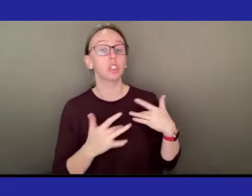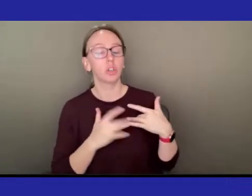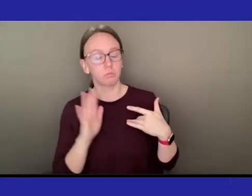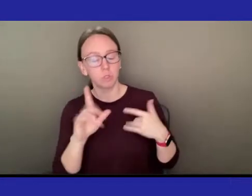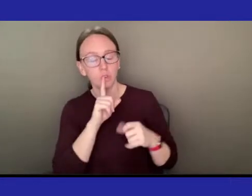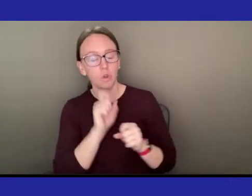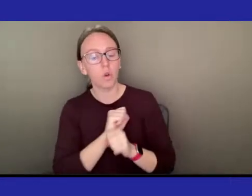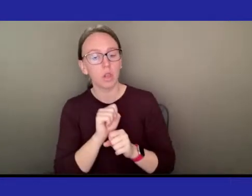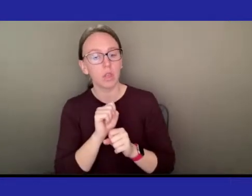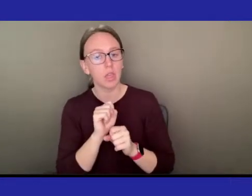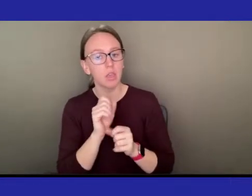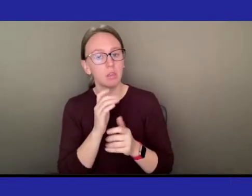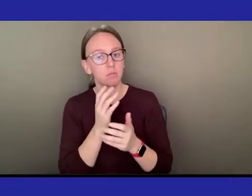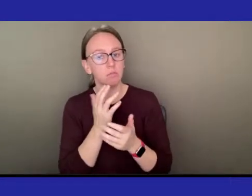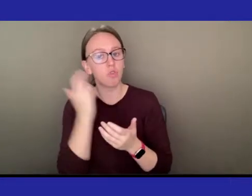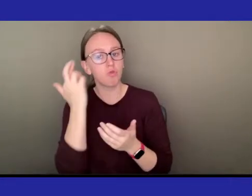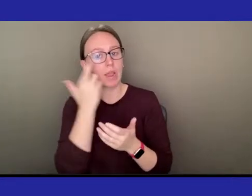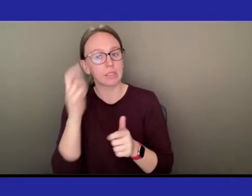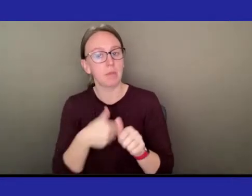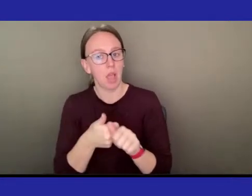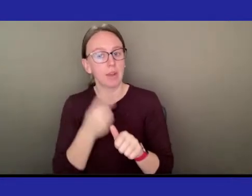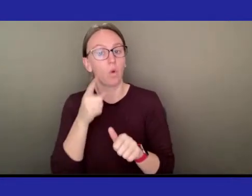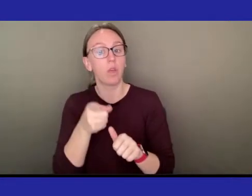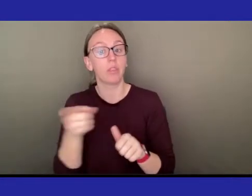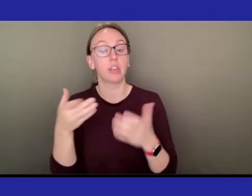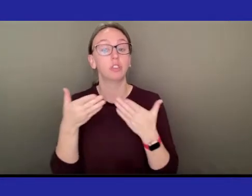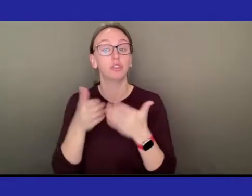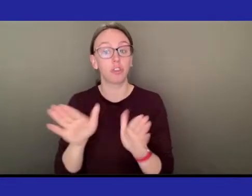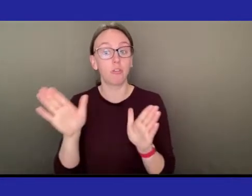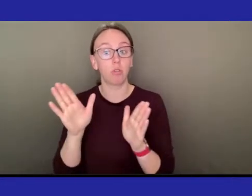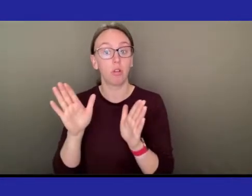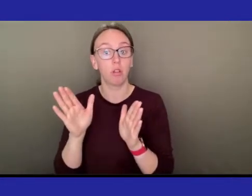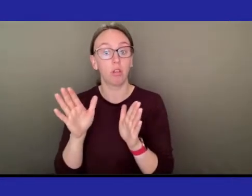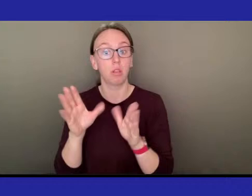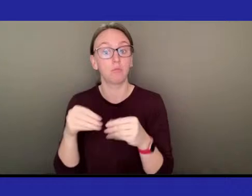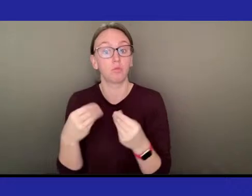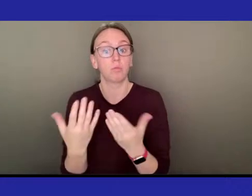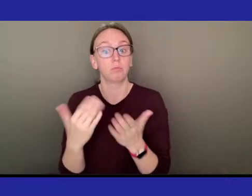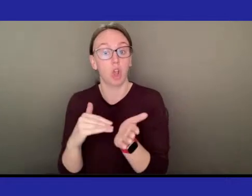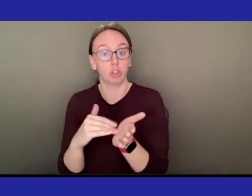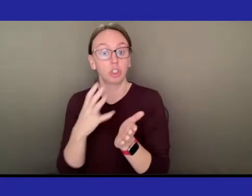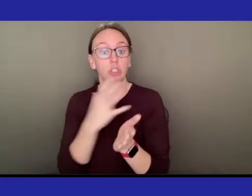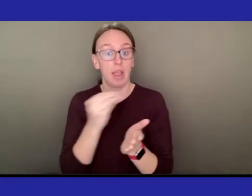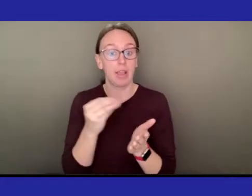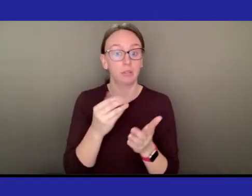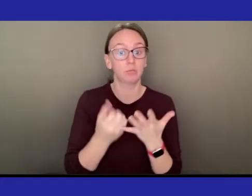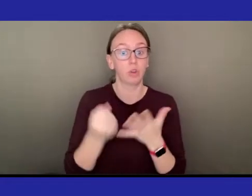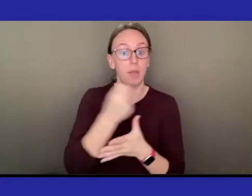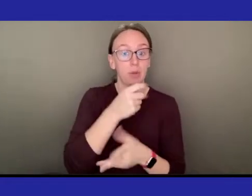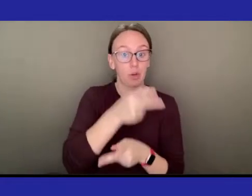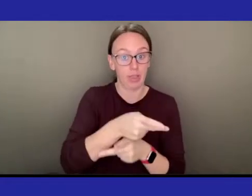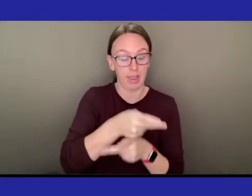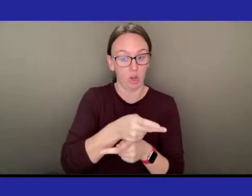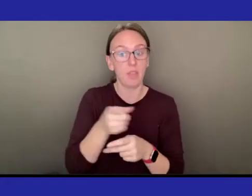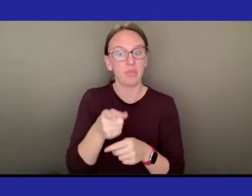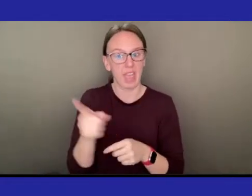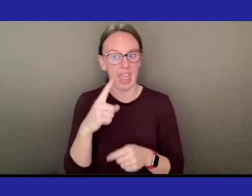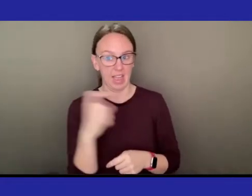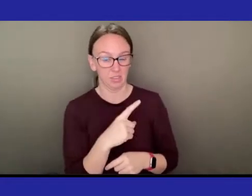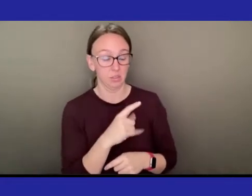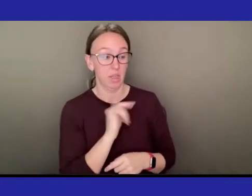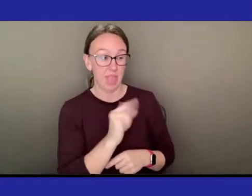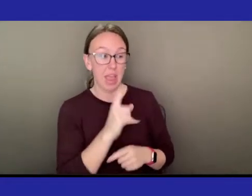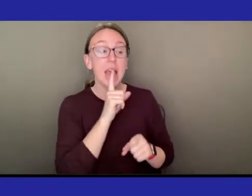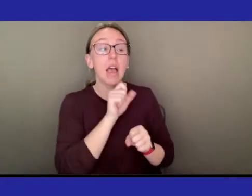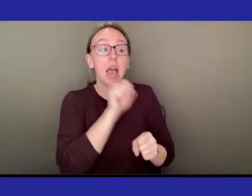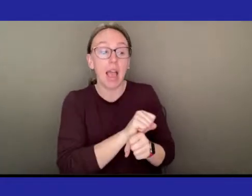generalists and primary care doctors, is that, is this really a effective intervention, right?